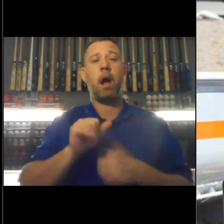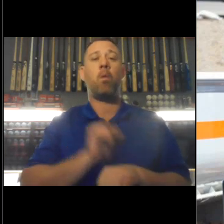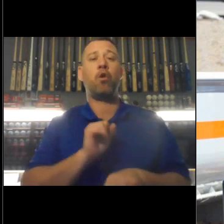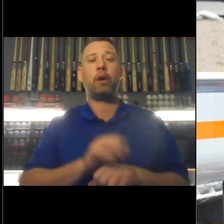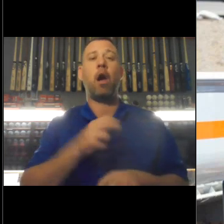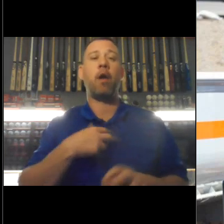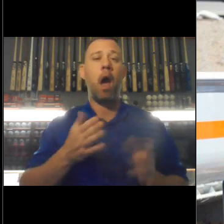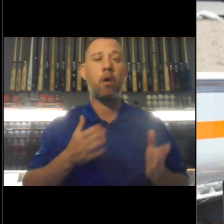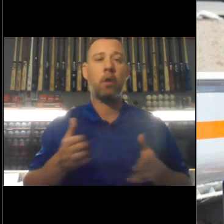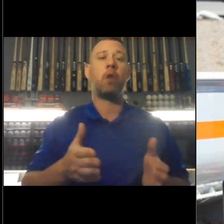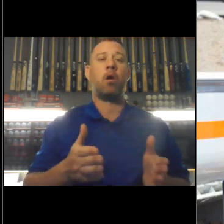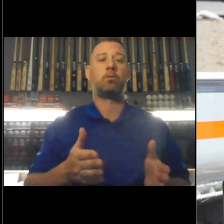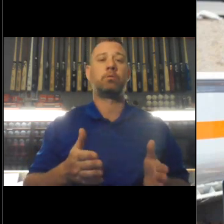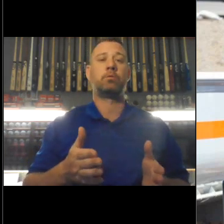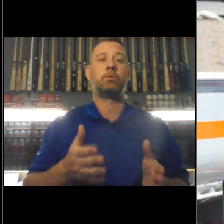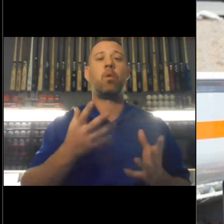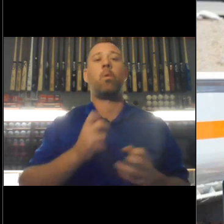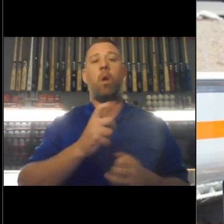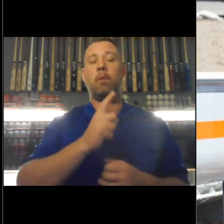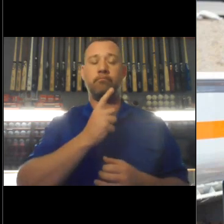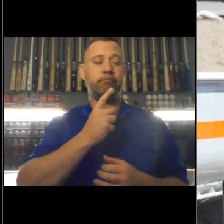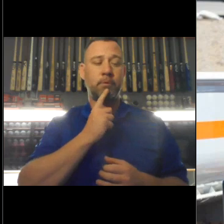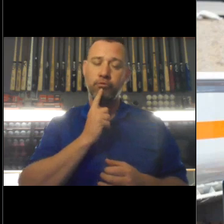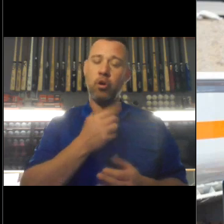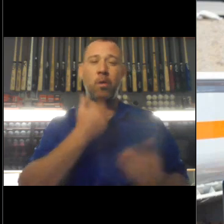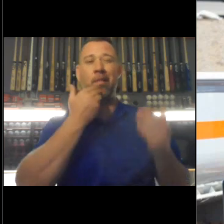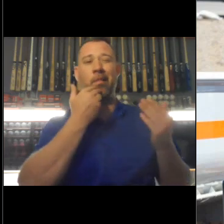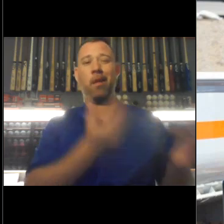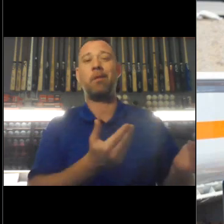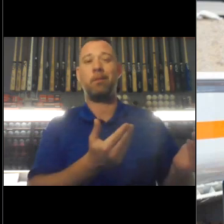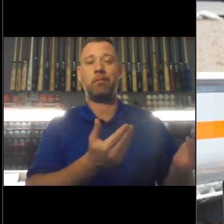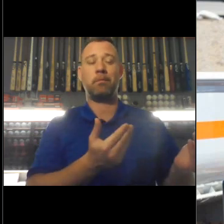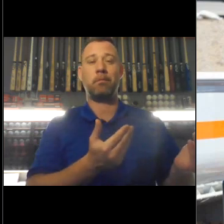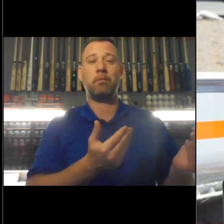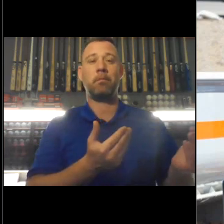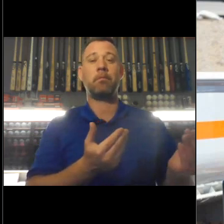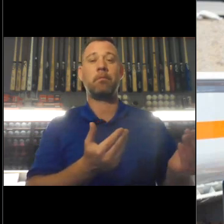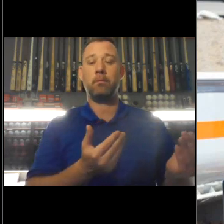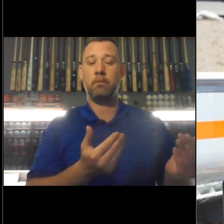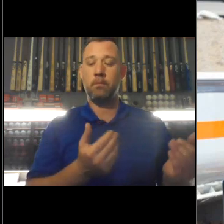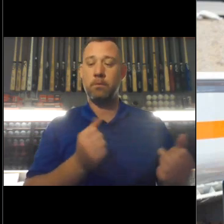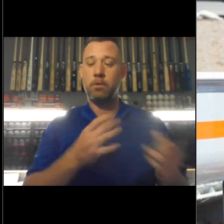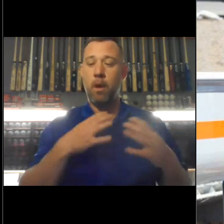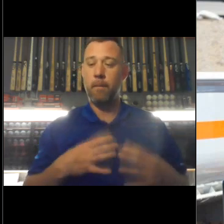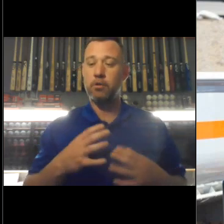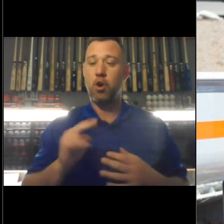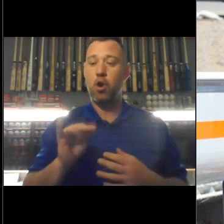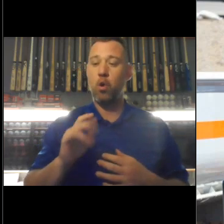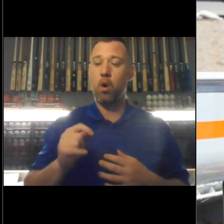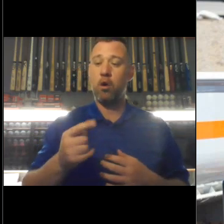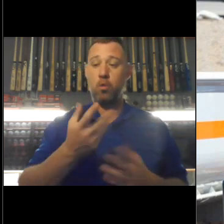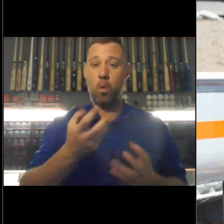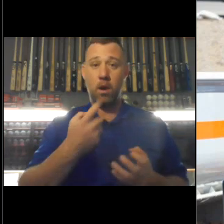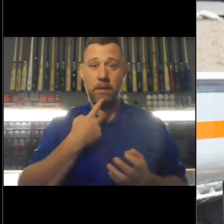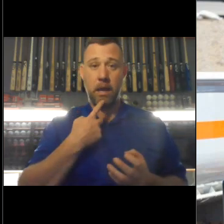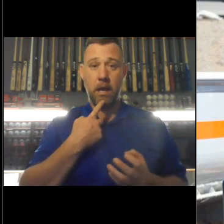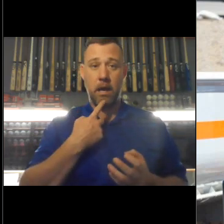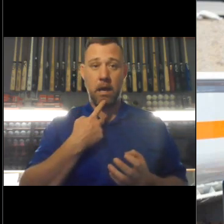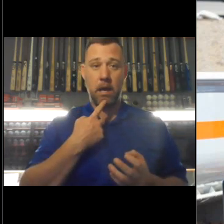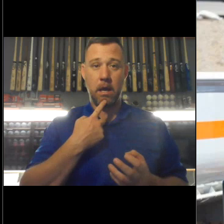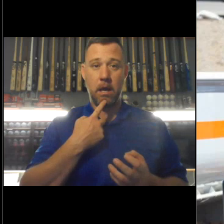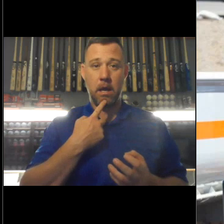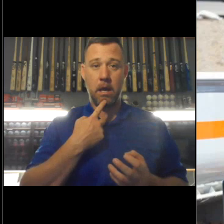our roads. And so we wanted to make sure that we thanked them. And I know Commissioner Norton, you also wanted to say something? I did. I just